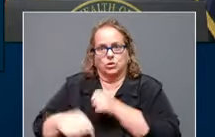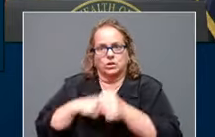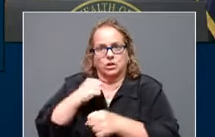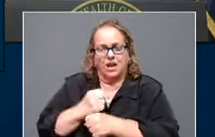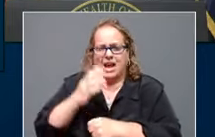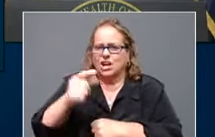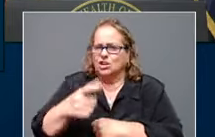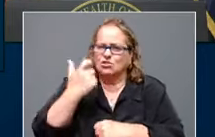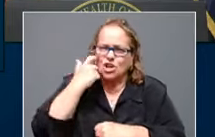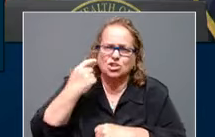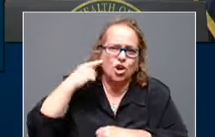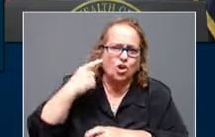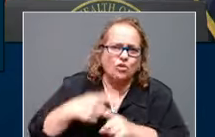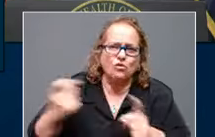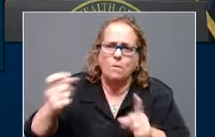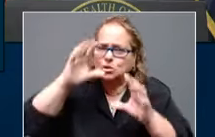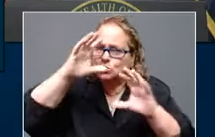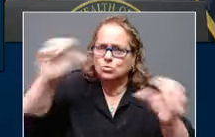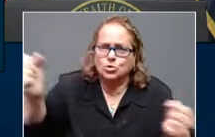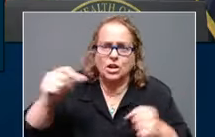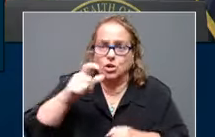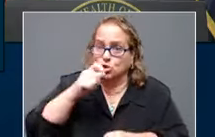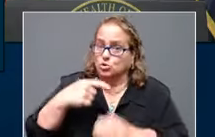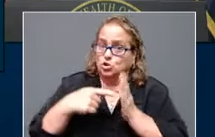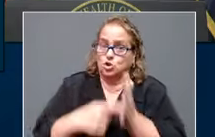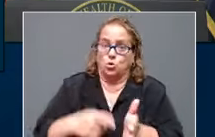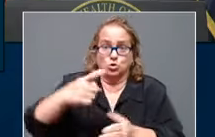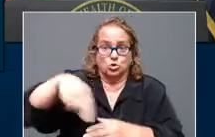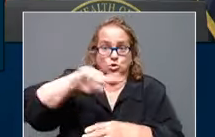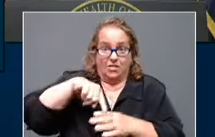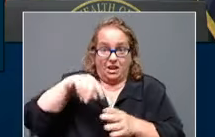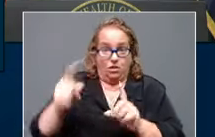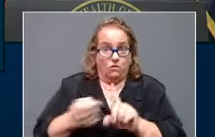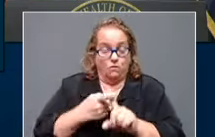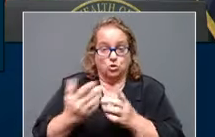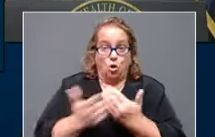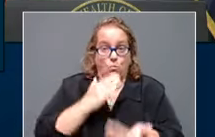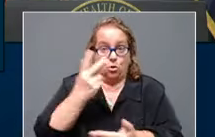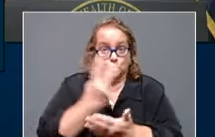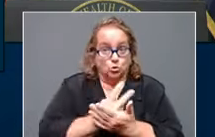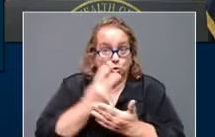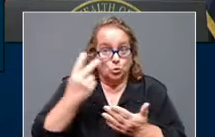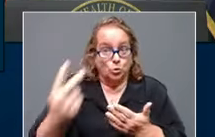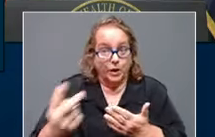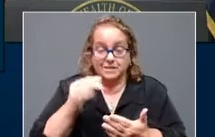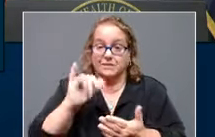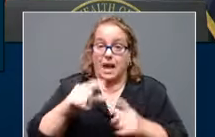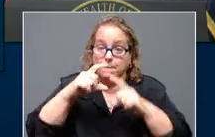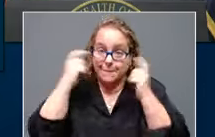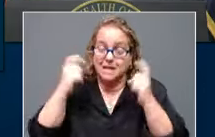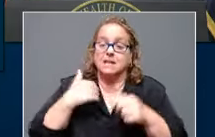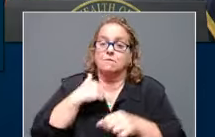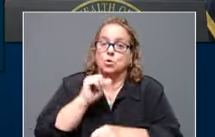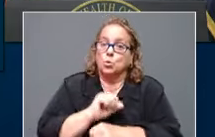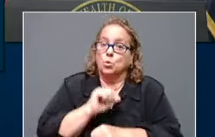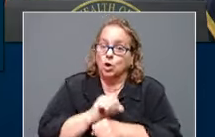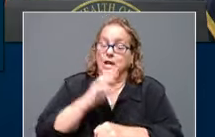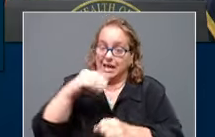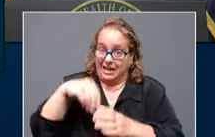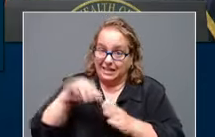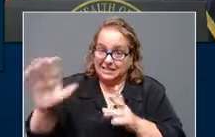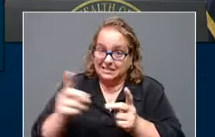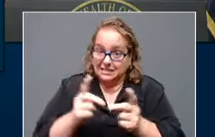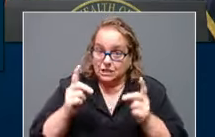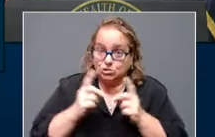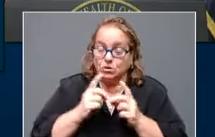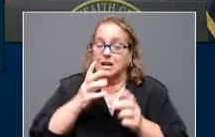back or you got 700 kids in quarantine. We cannot allow that to continue. The education and health of